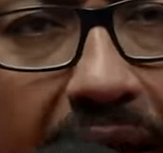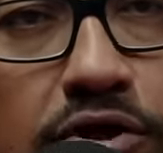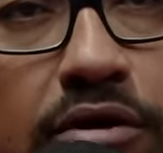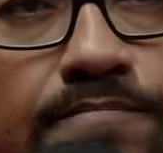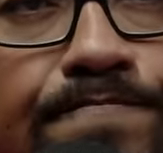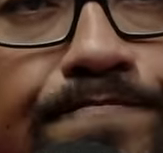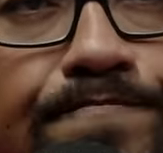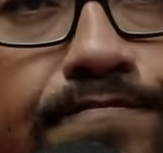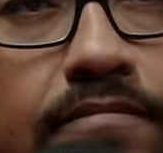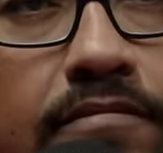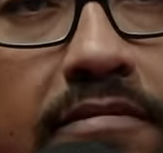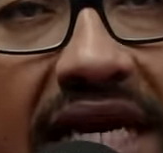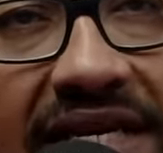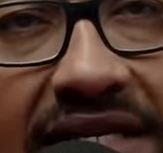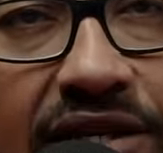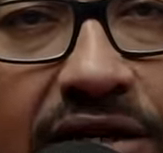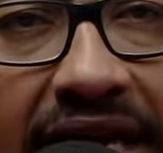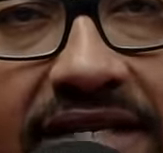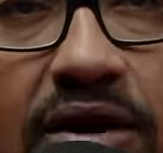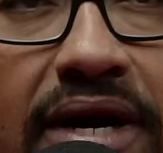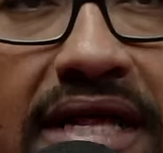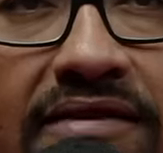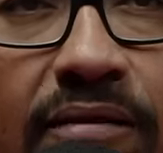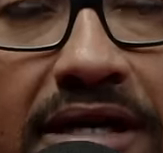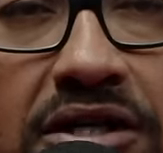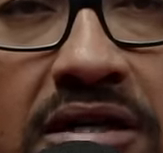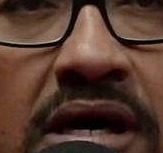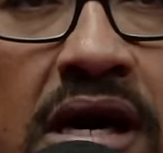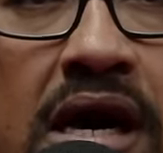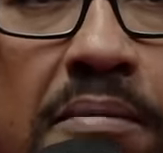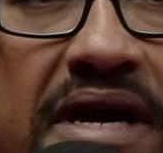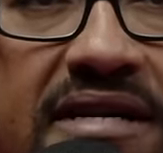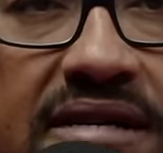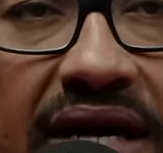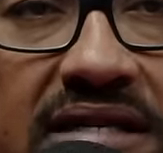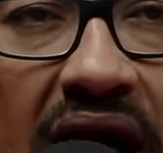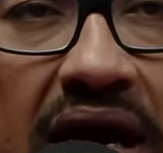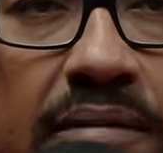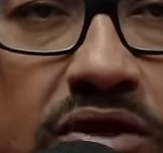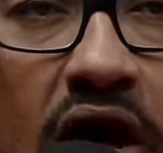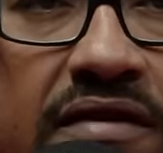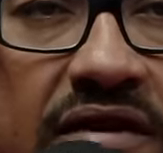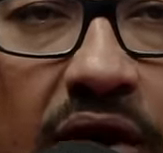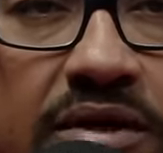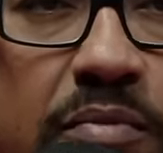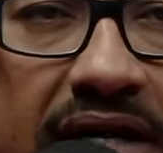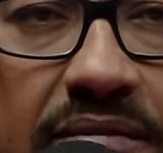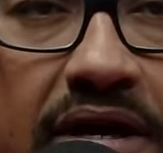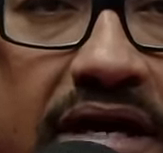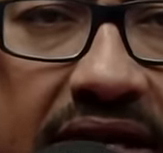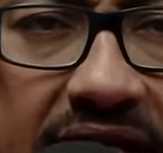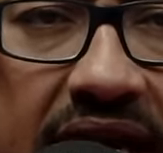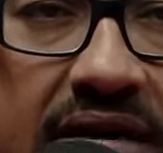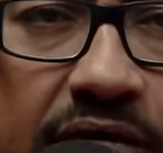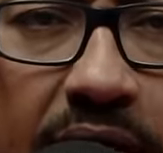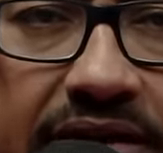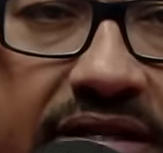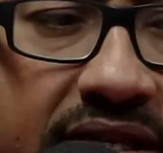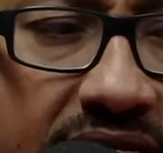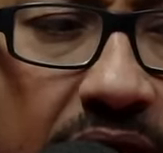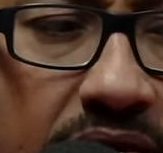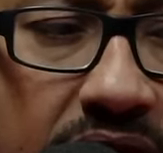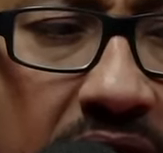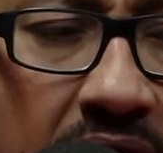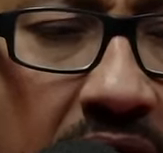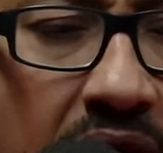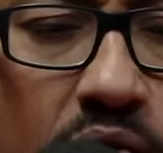through the rapture. It doesn't look like it's going in that direction, but it does not absolve us of our responsibility to stand up for